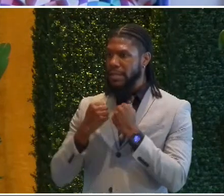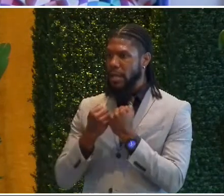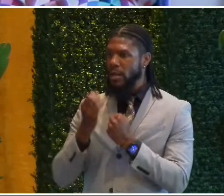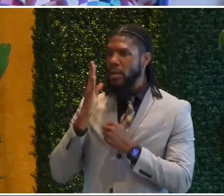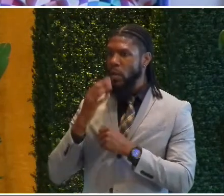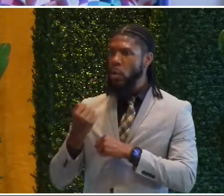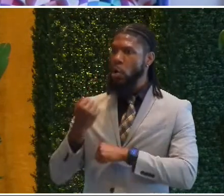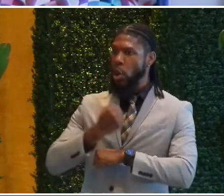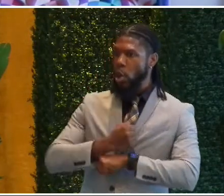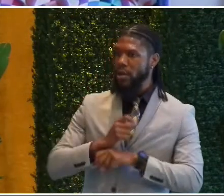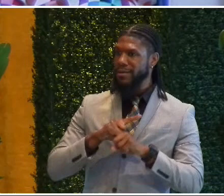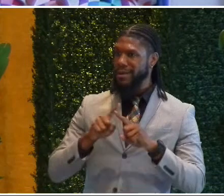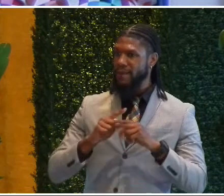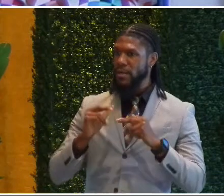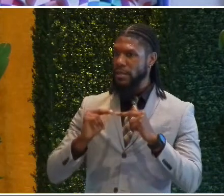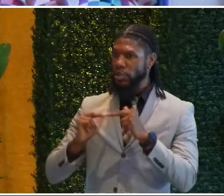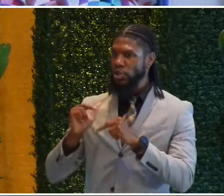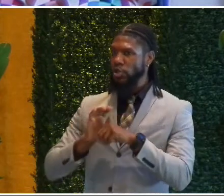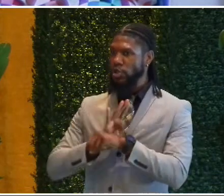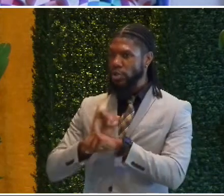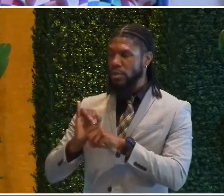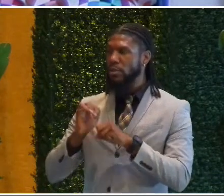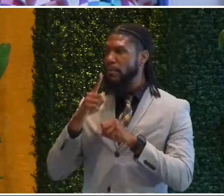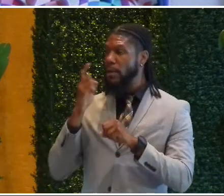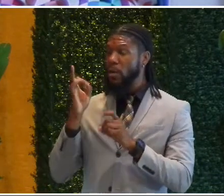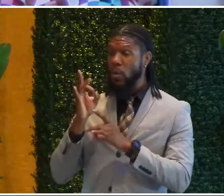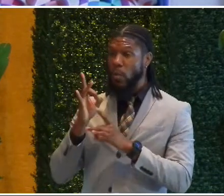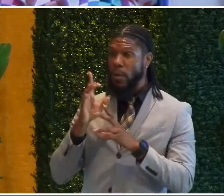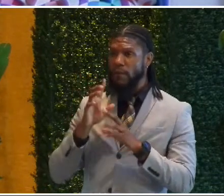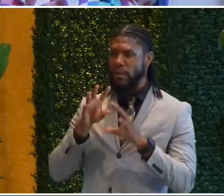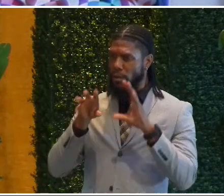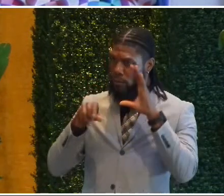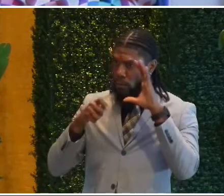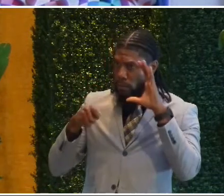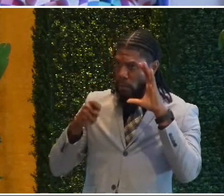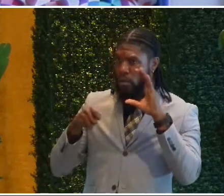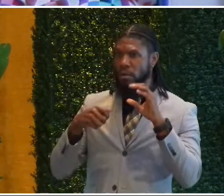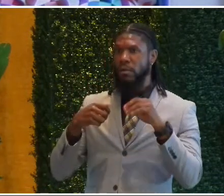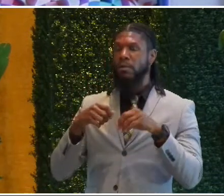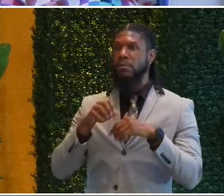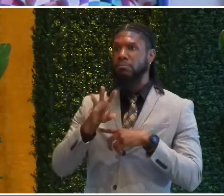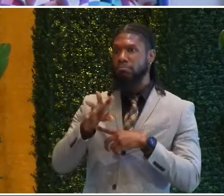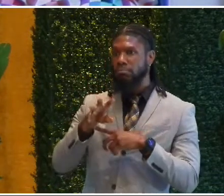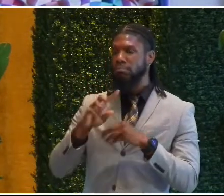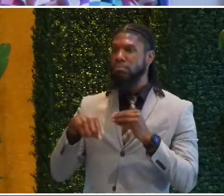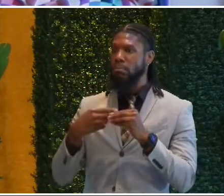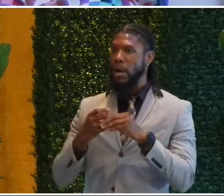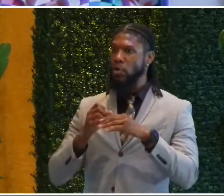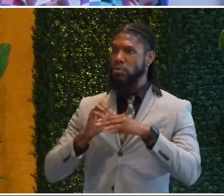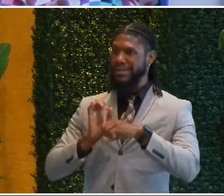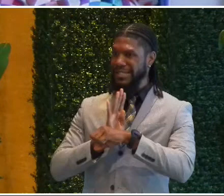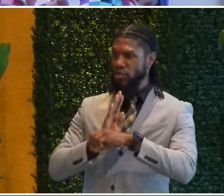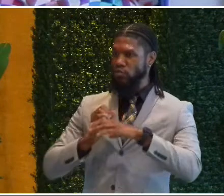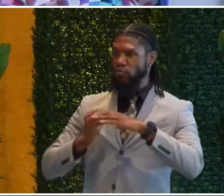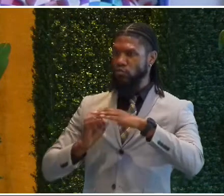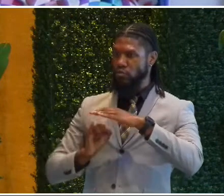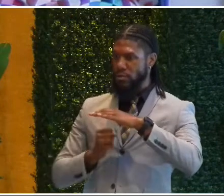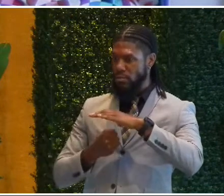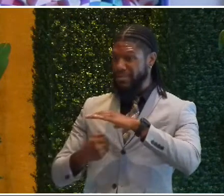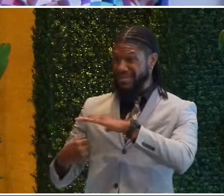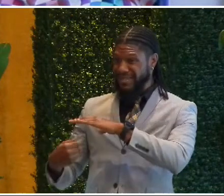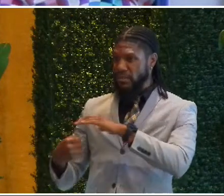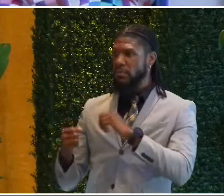these institutions because of some horrific reporting around institutions. They were like, these are horrible places, we're going to get disabled